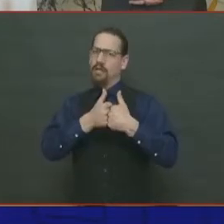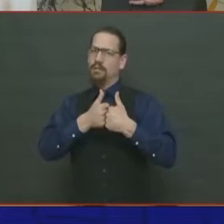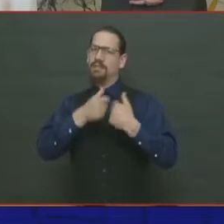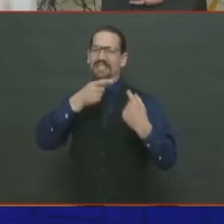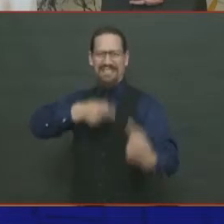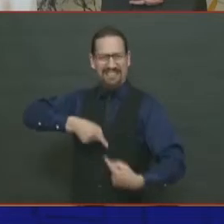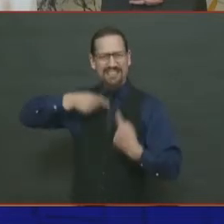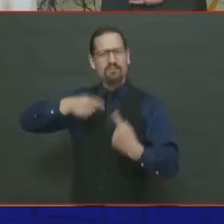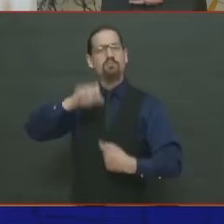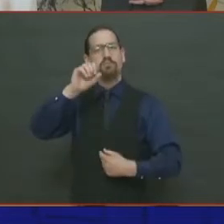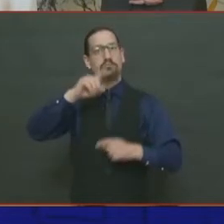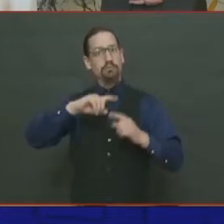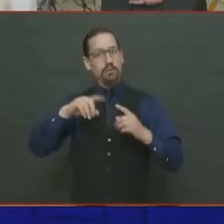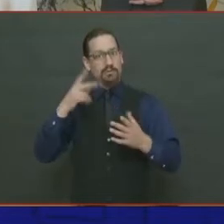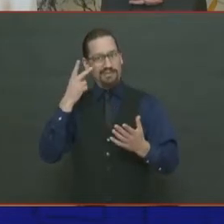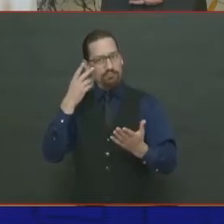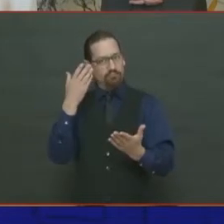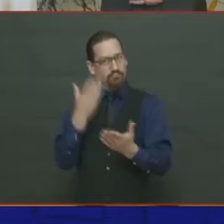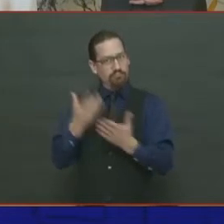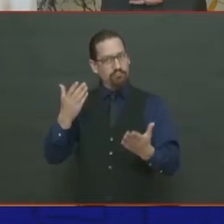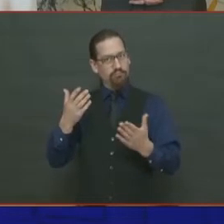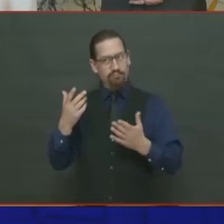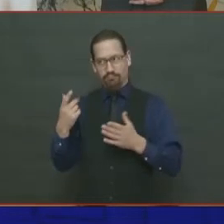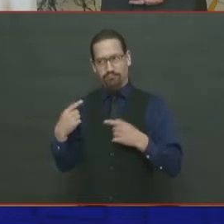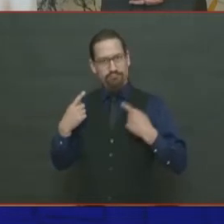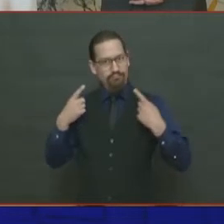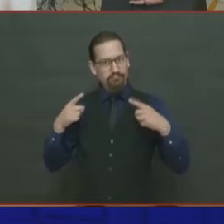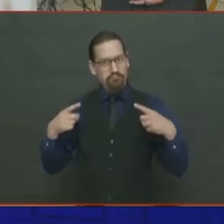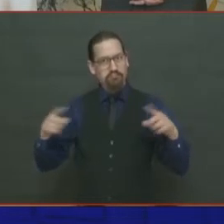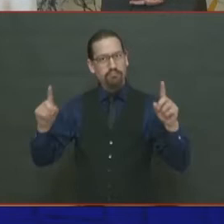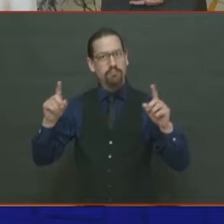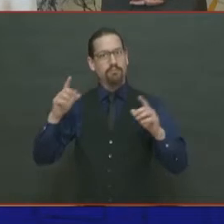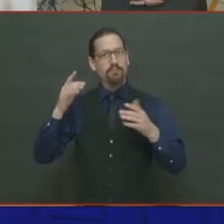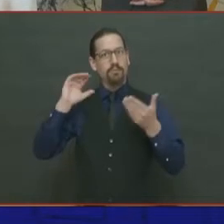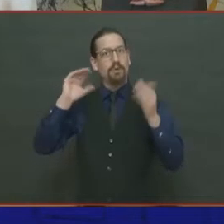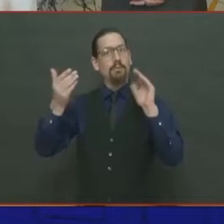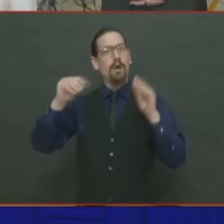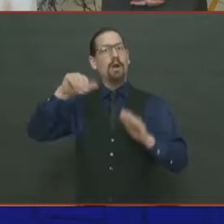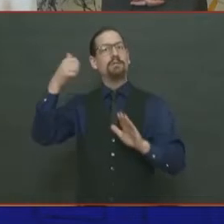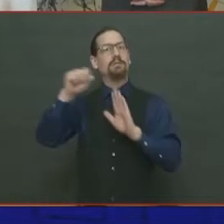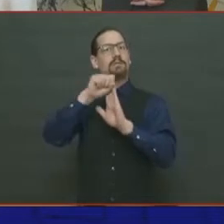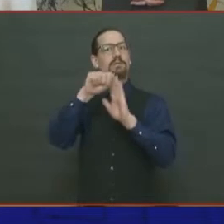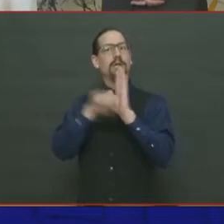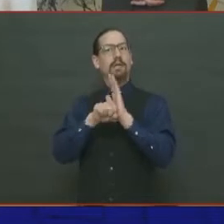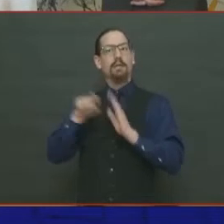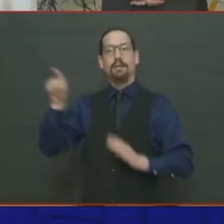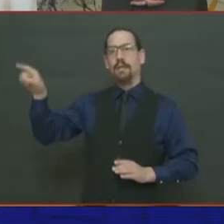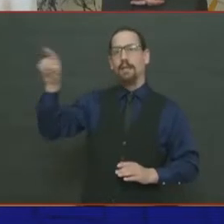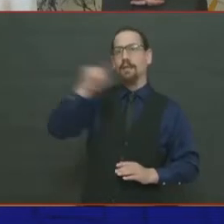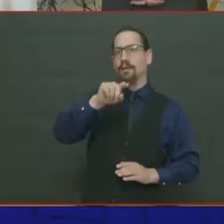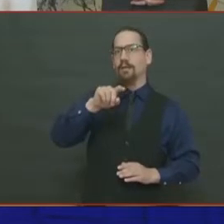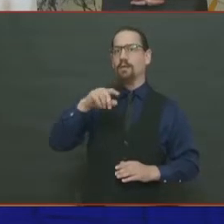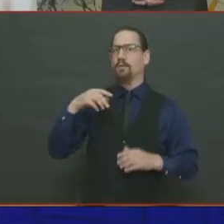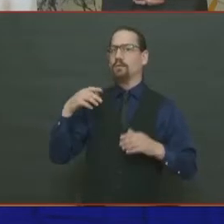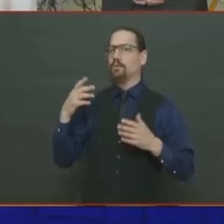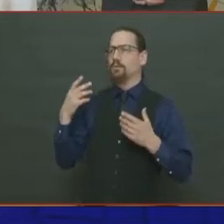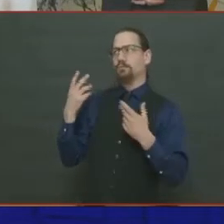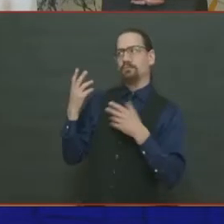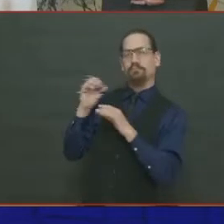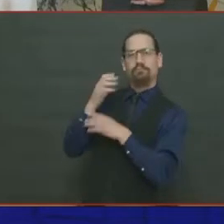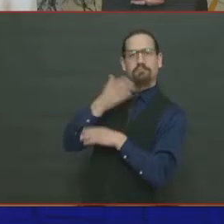of states, and you should know that every time you've washed your hands, stayed home when you were sick, not gone into the